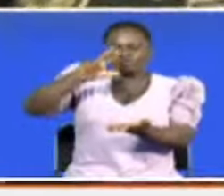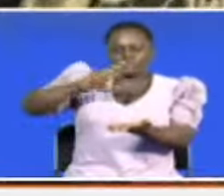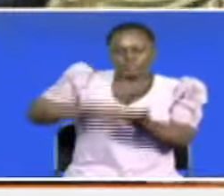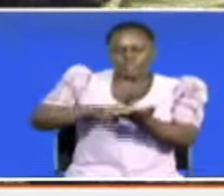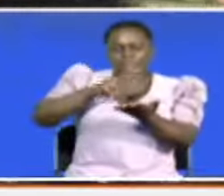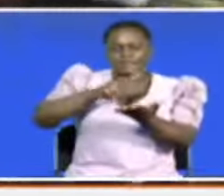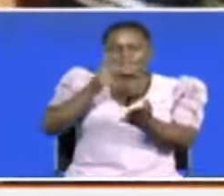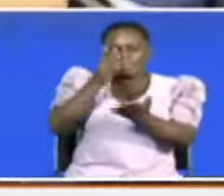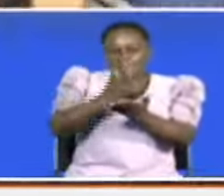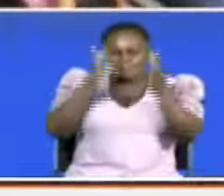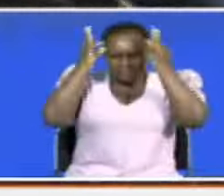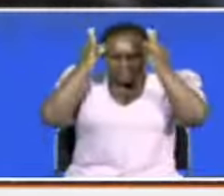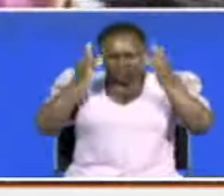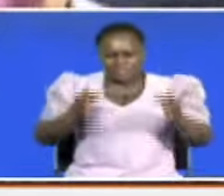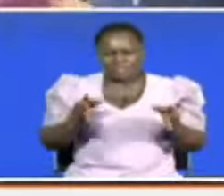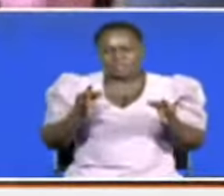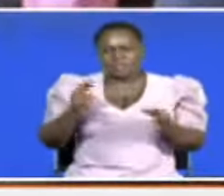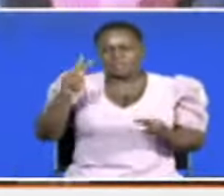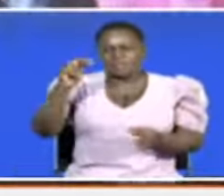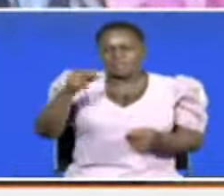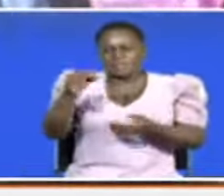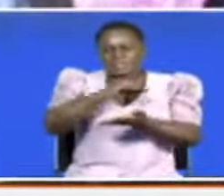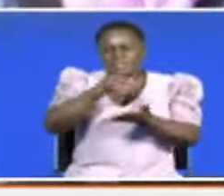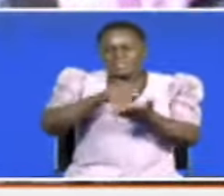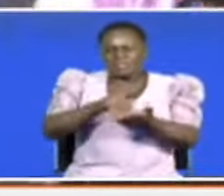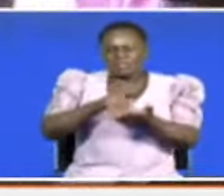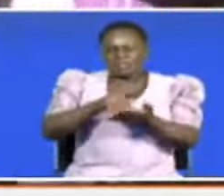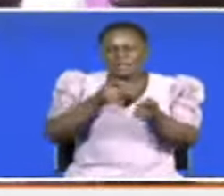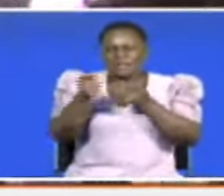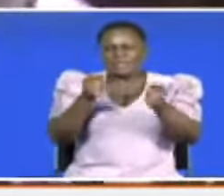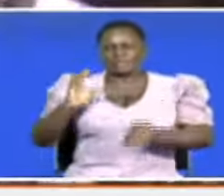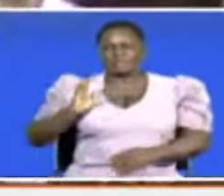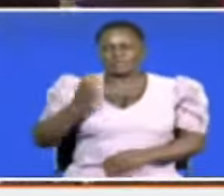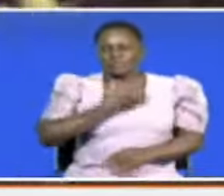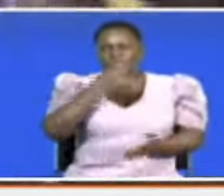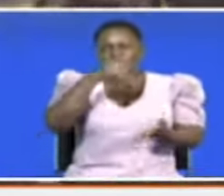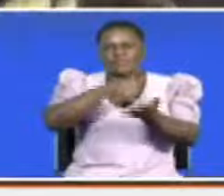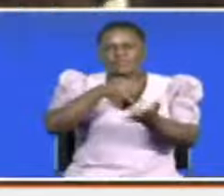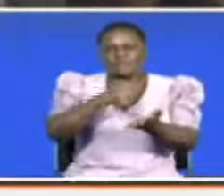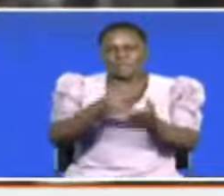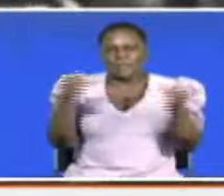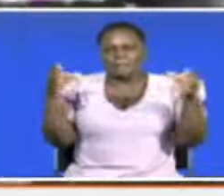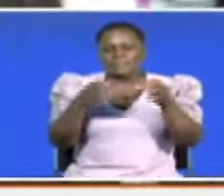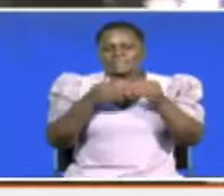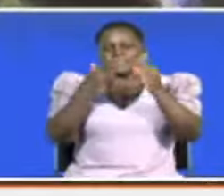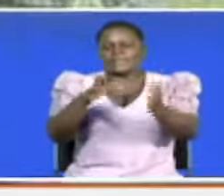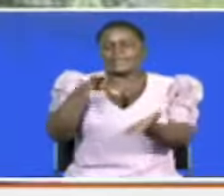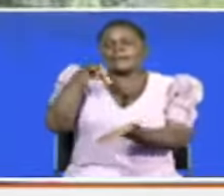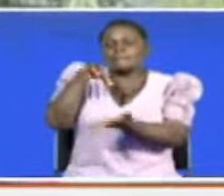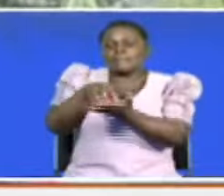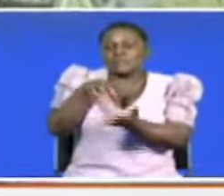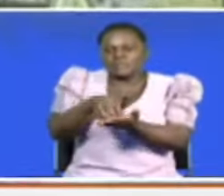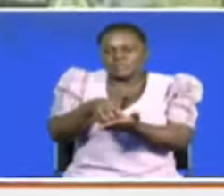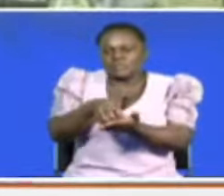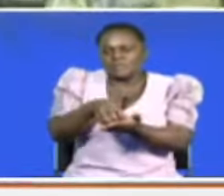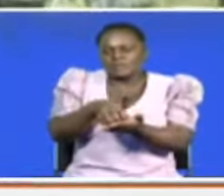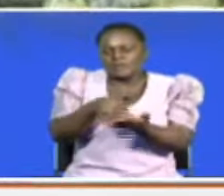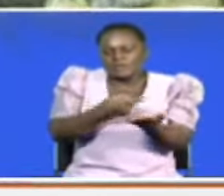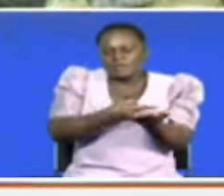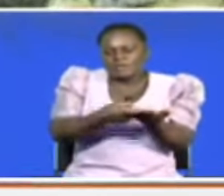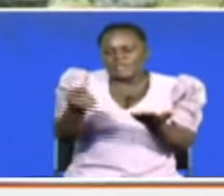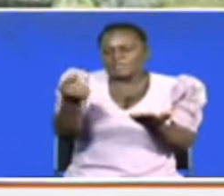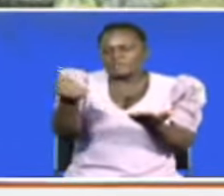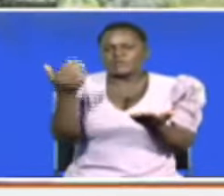of the resolutions made by the Central Management Committee, among them the party leader's position a few weeks